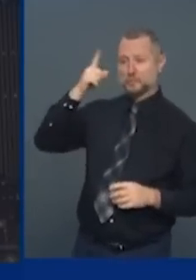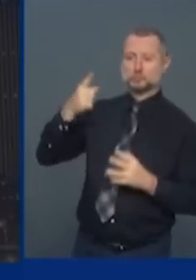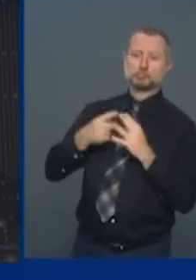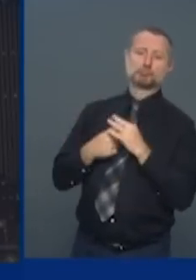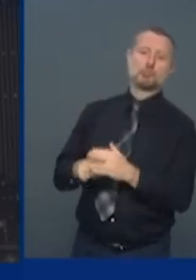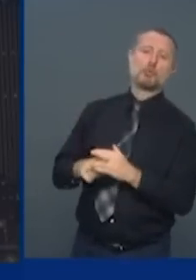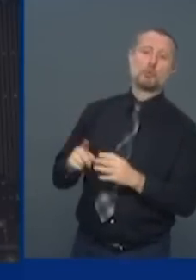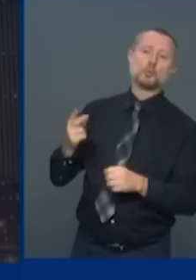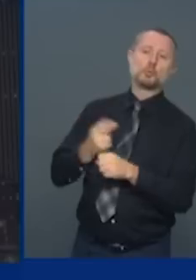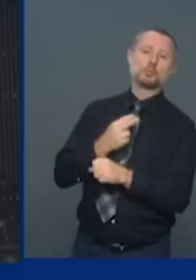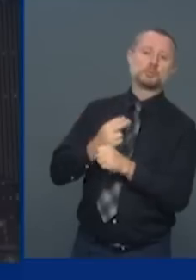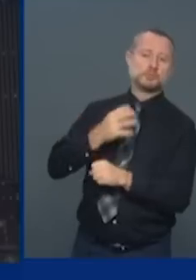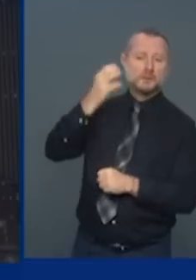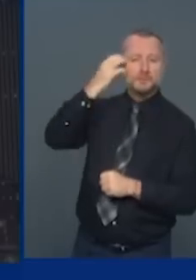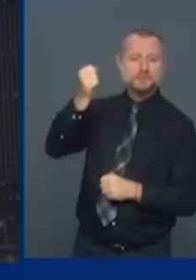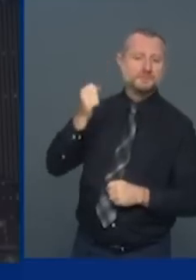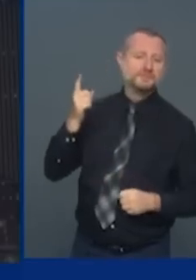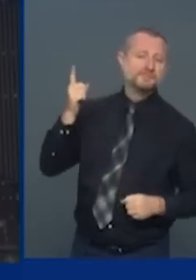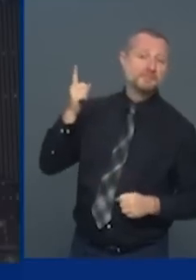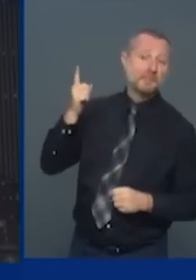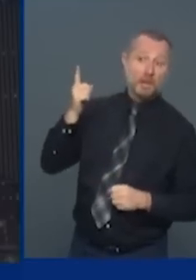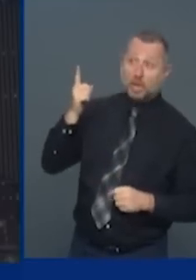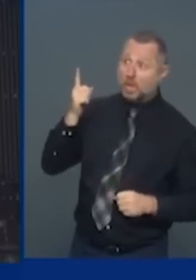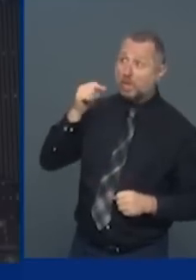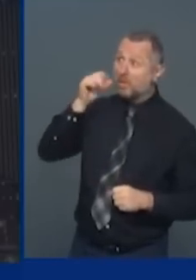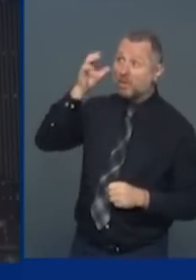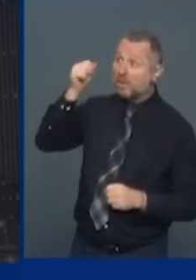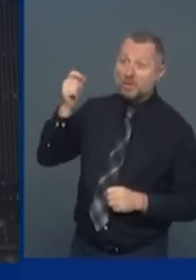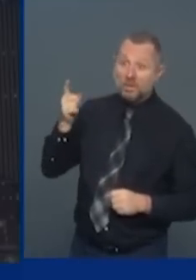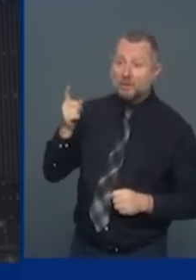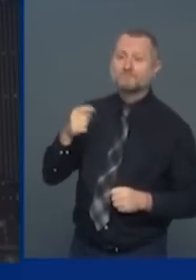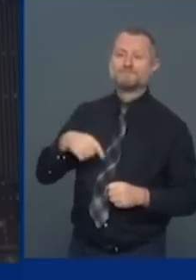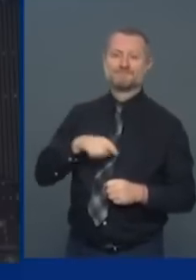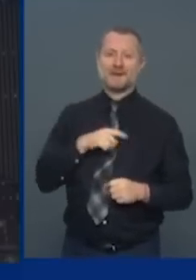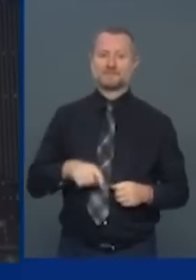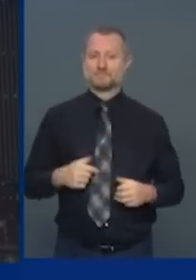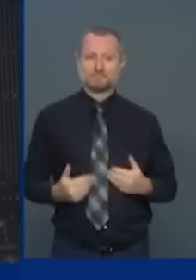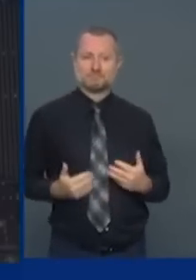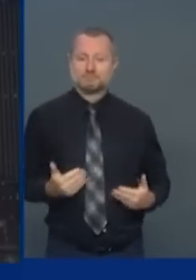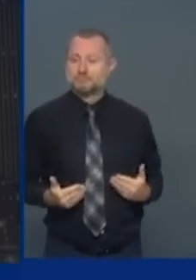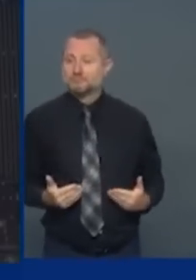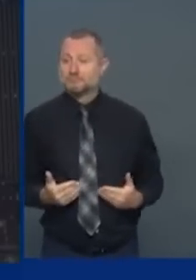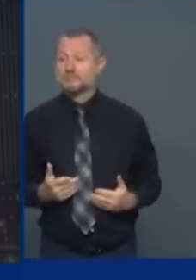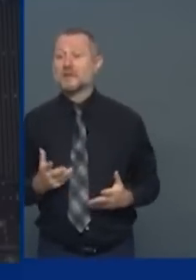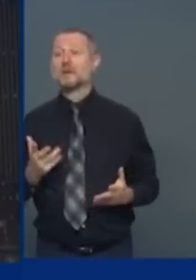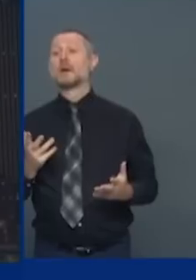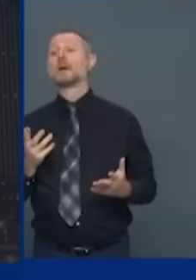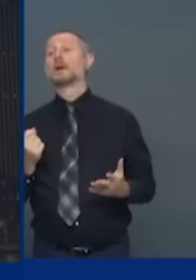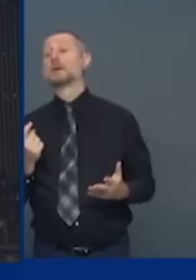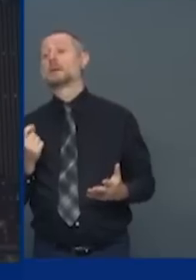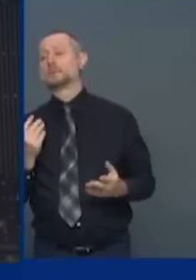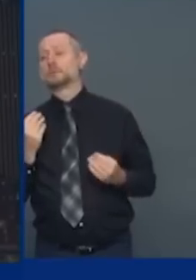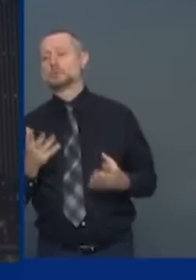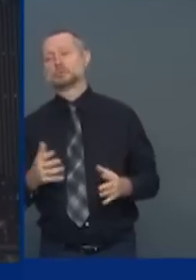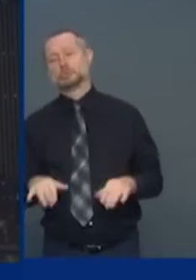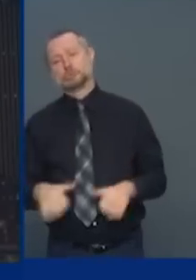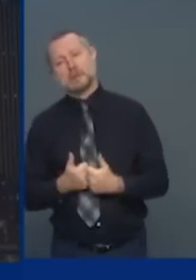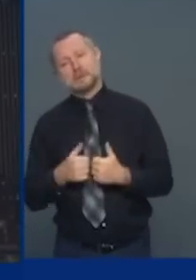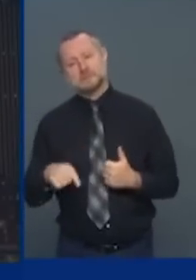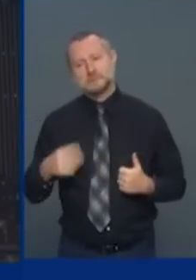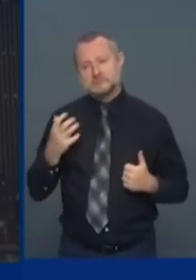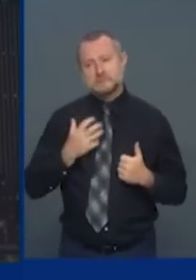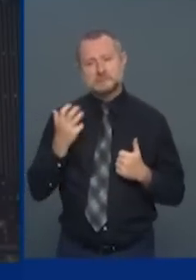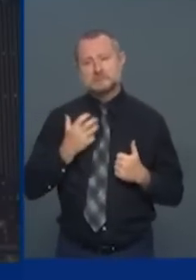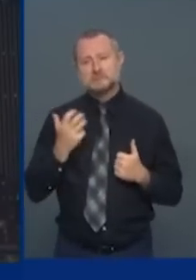good news is, this is going to be a challenge. Yeah. Nothing like the challenge we just went